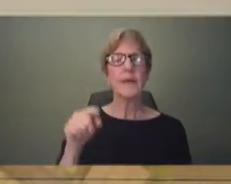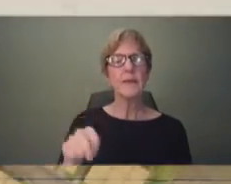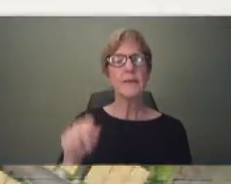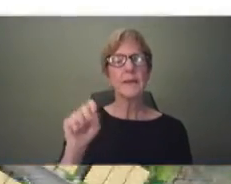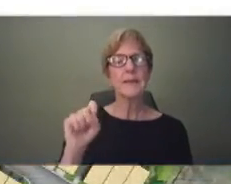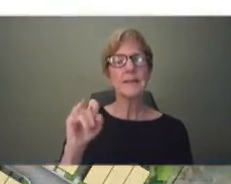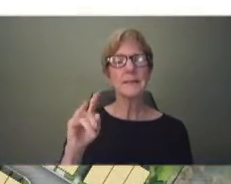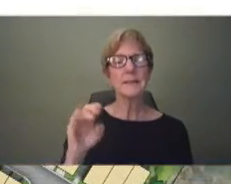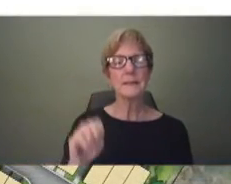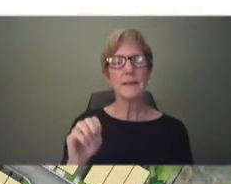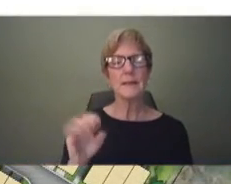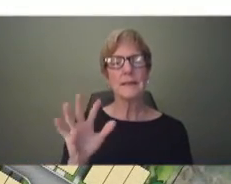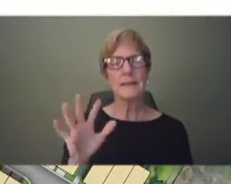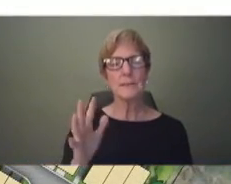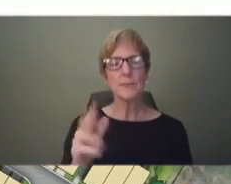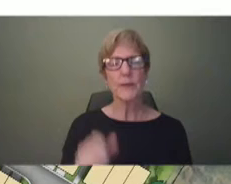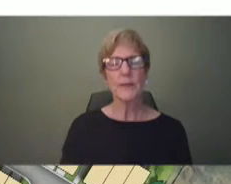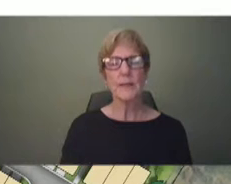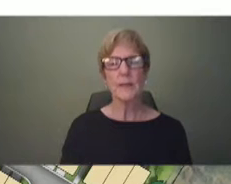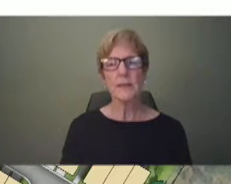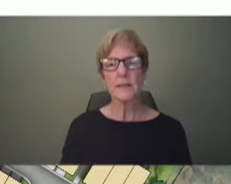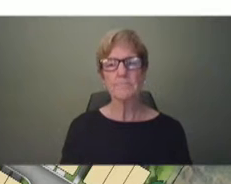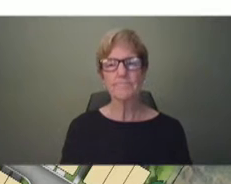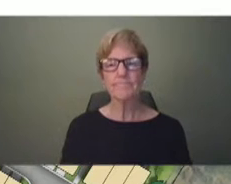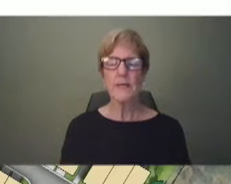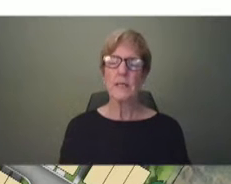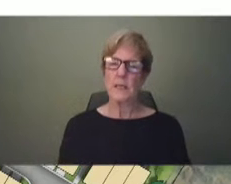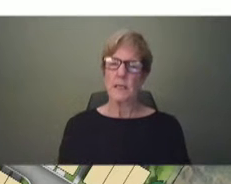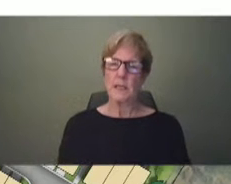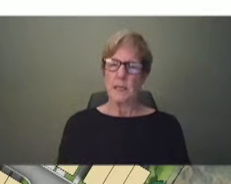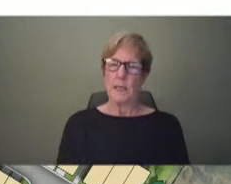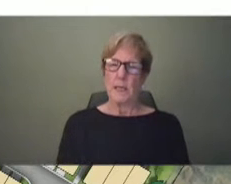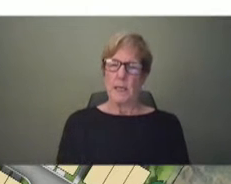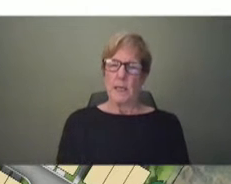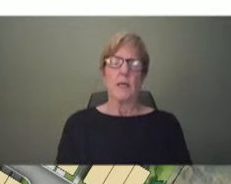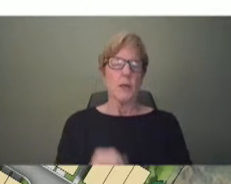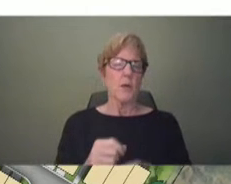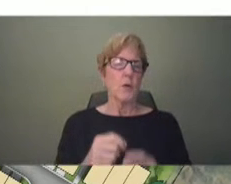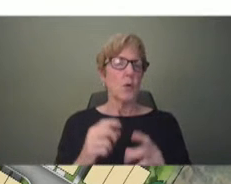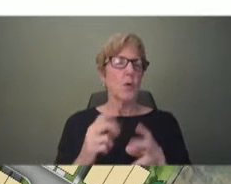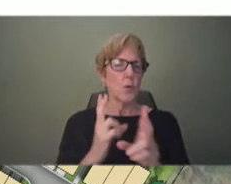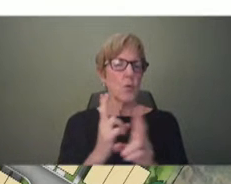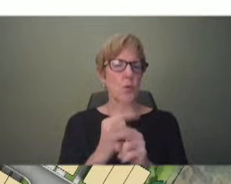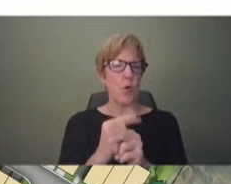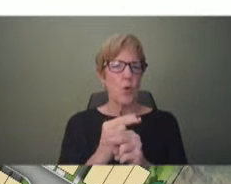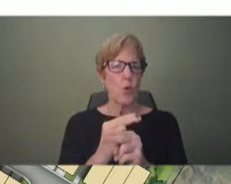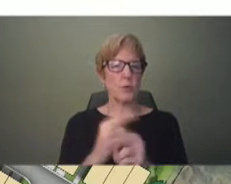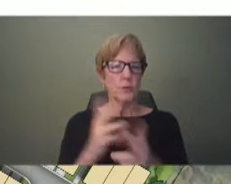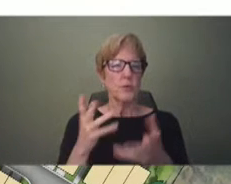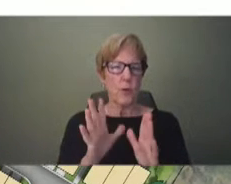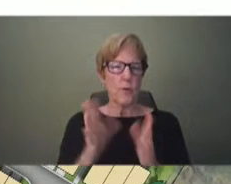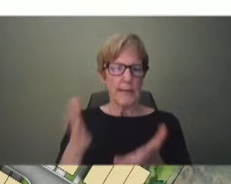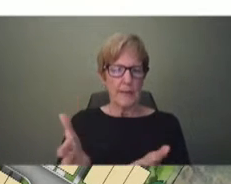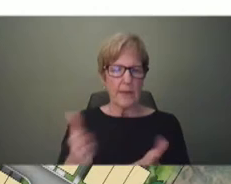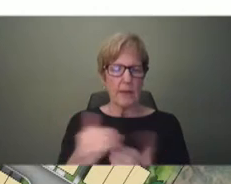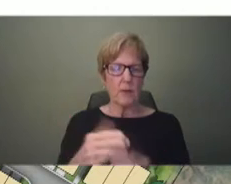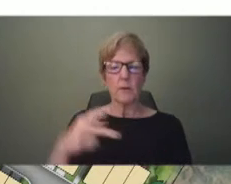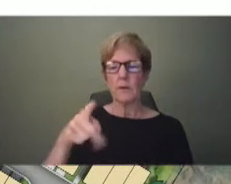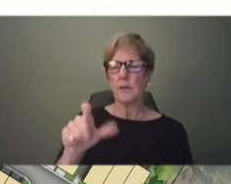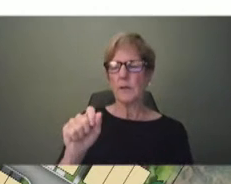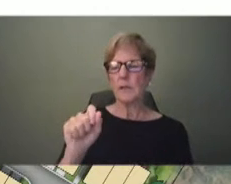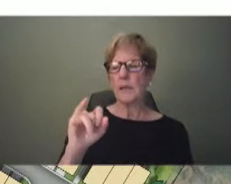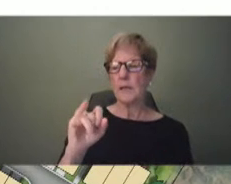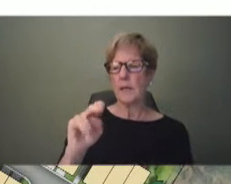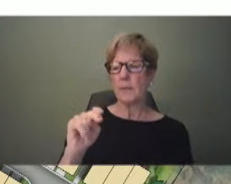pretty heavily driven by the existing uh Road stub that we had to extend through the site planfield Drive there's also an existing